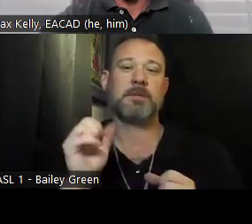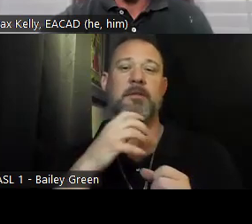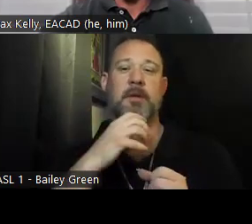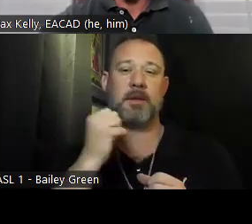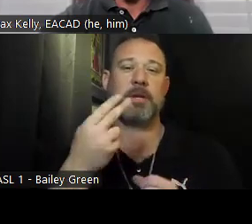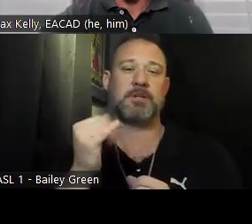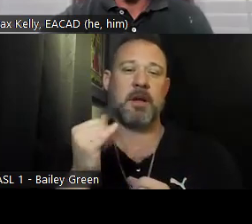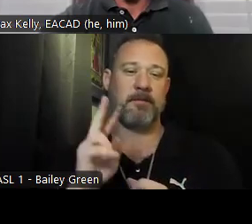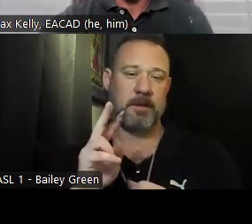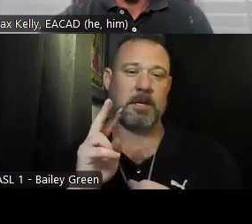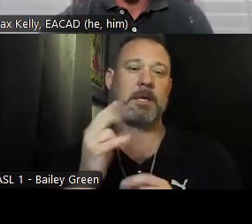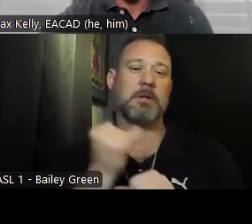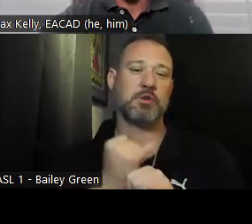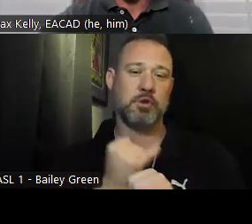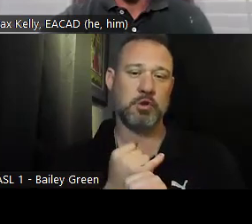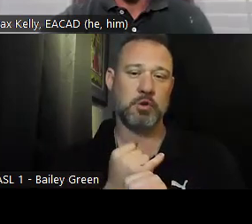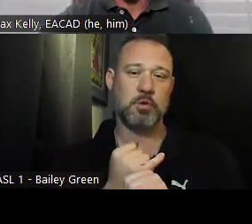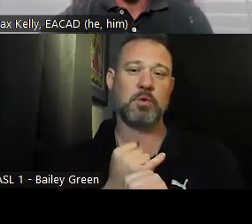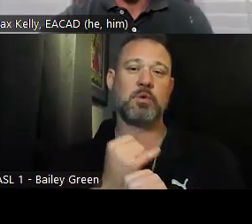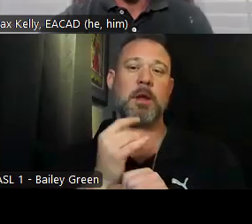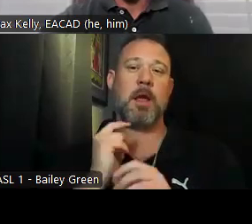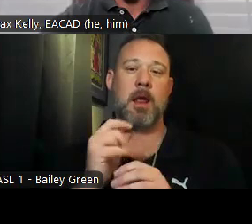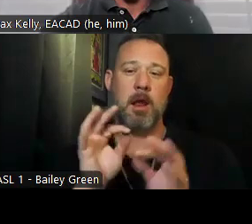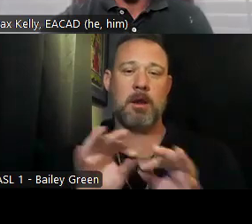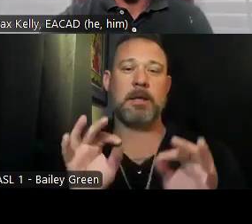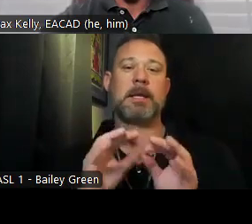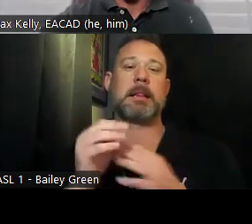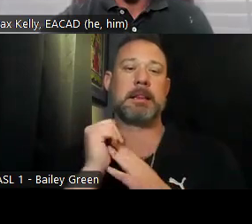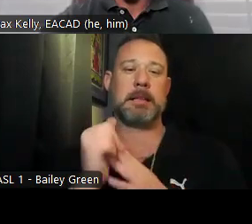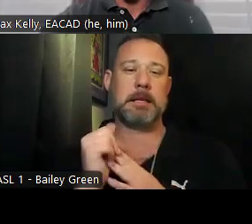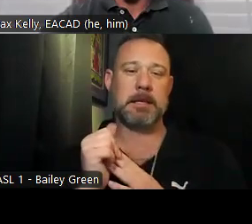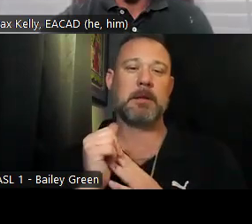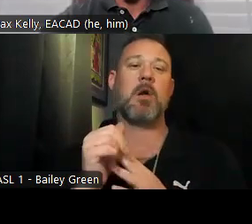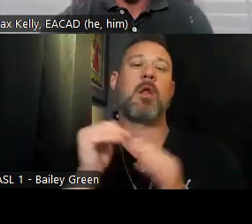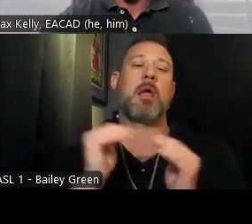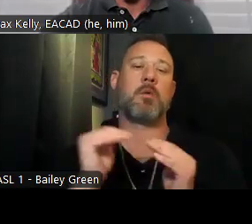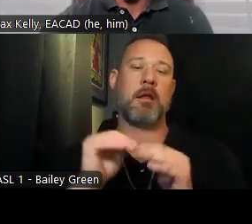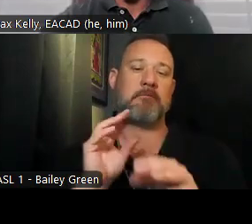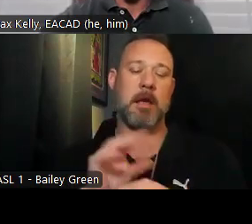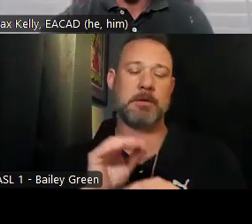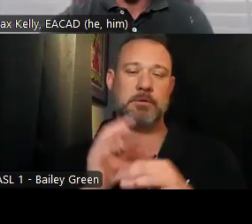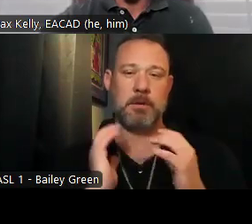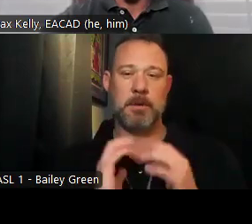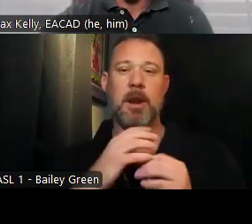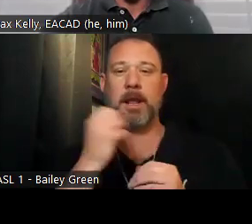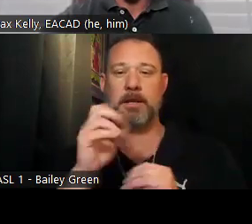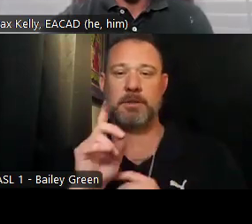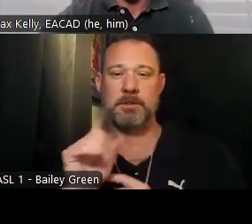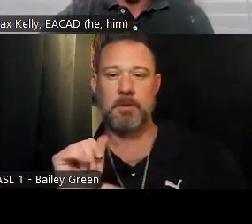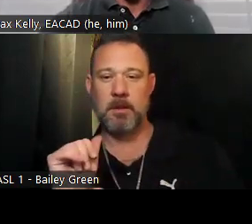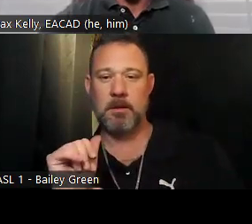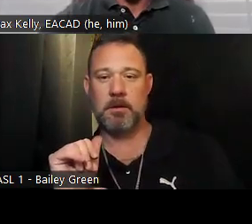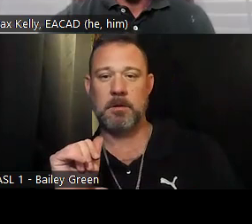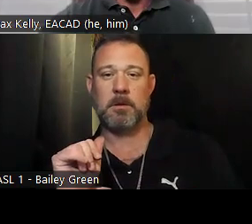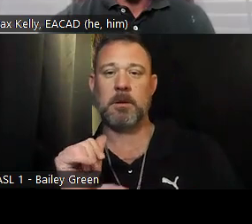HIV Institute and one of our key leads on the Equity Advisory Committee on Aging and Disability, who has helped us